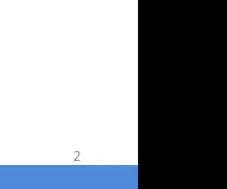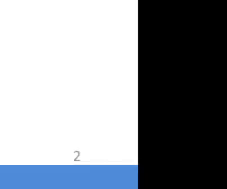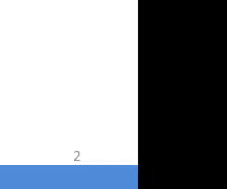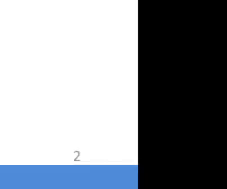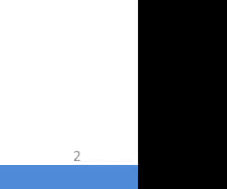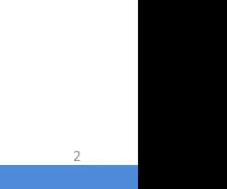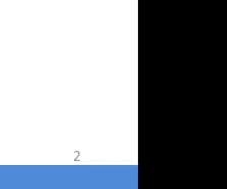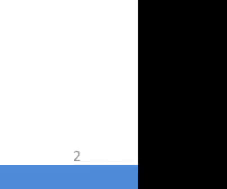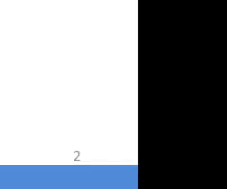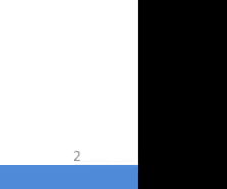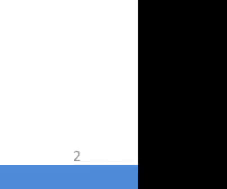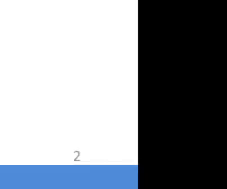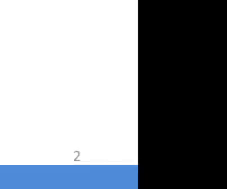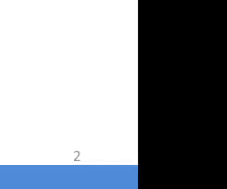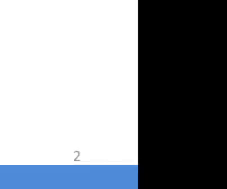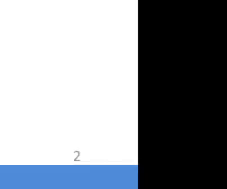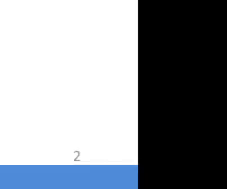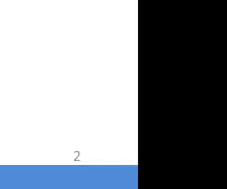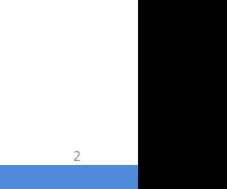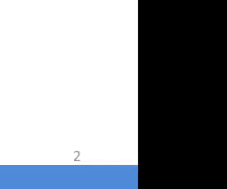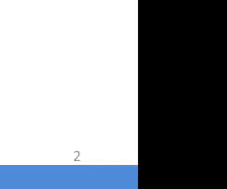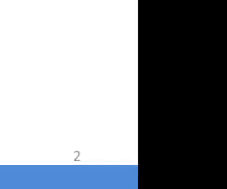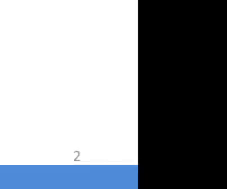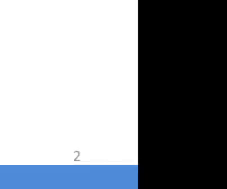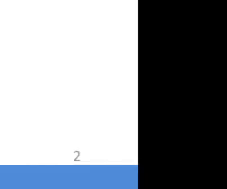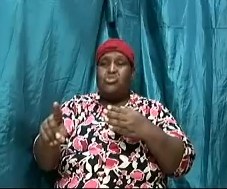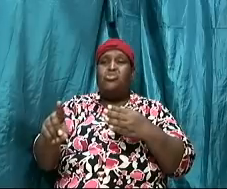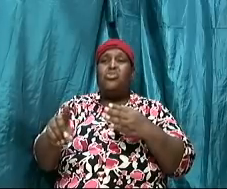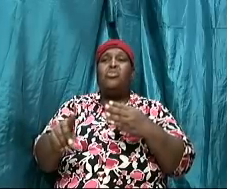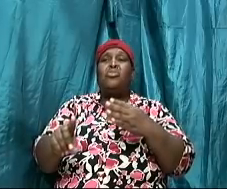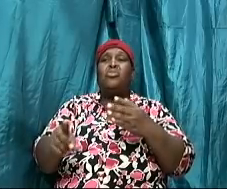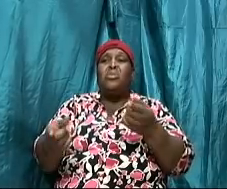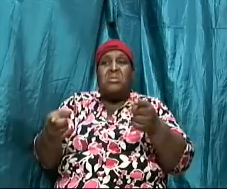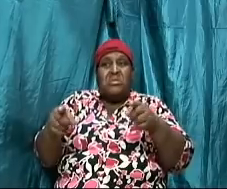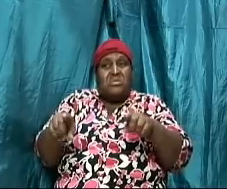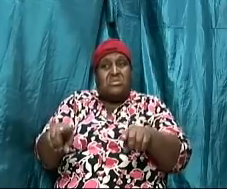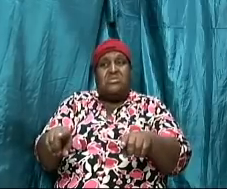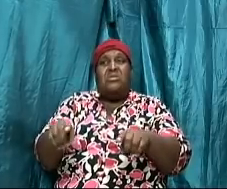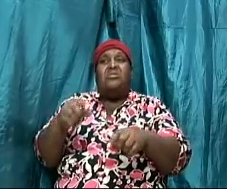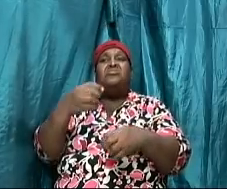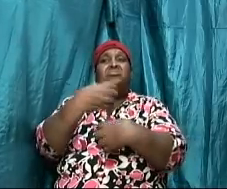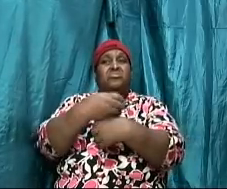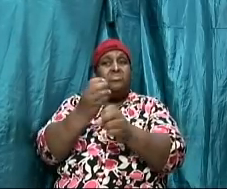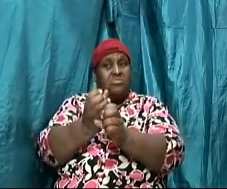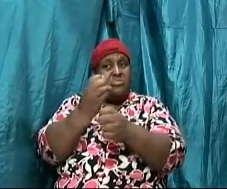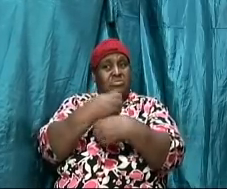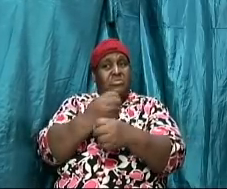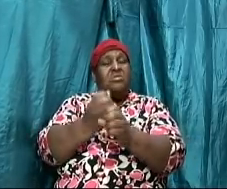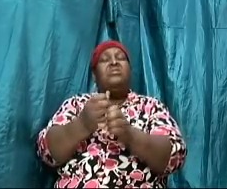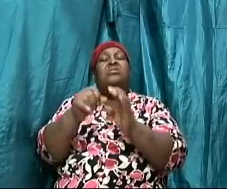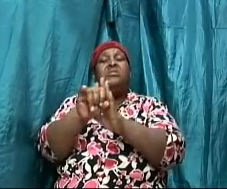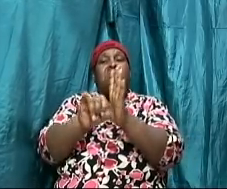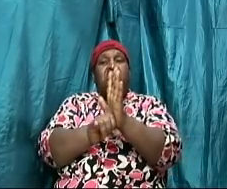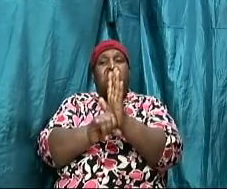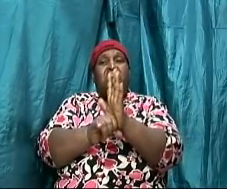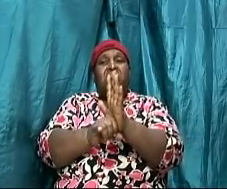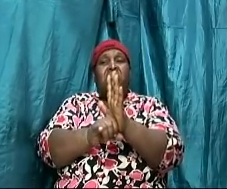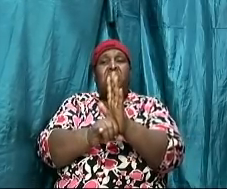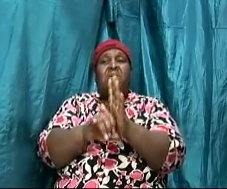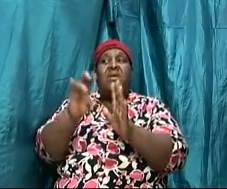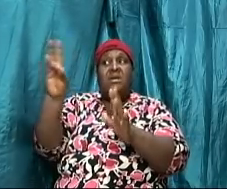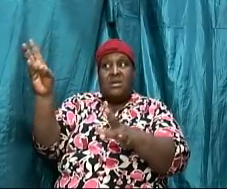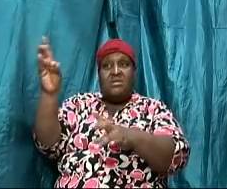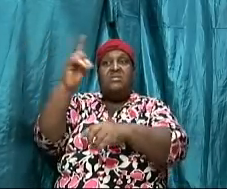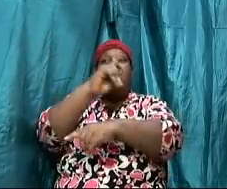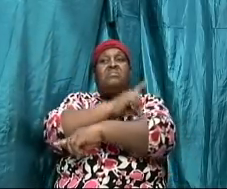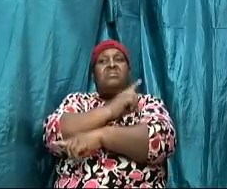done so since creation. In other words, they are saying that the Sabbath started